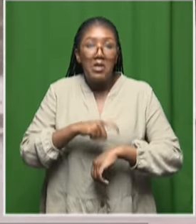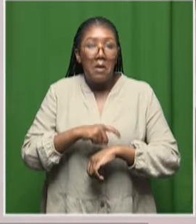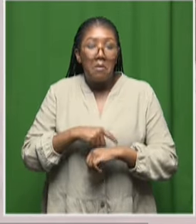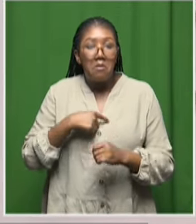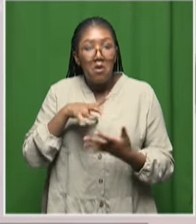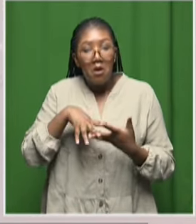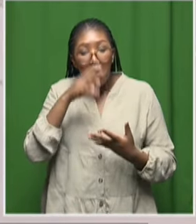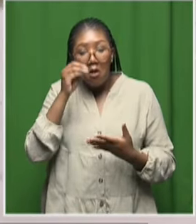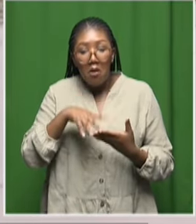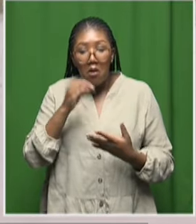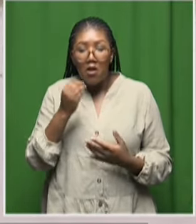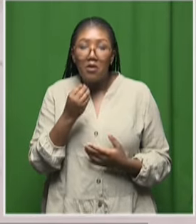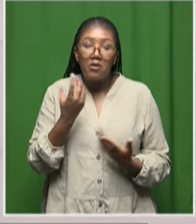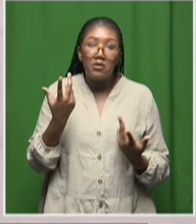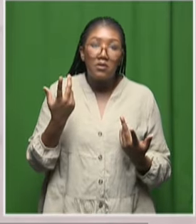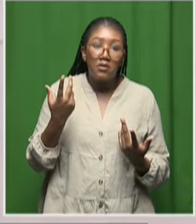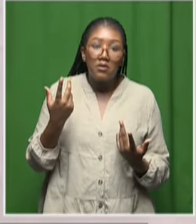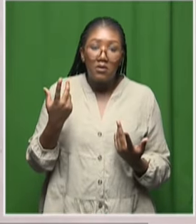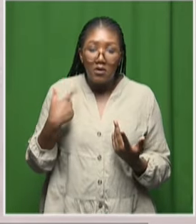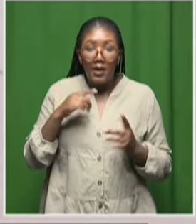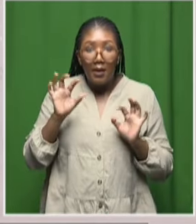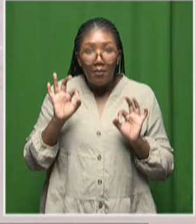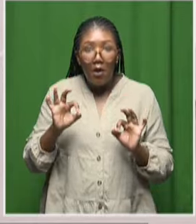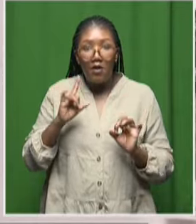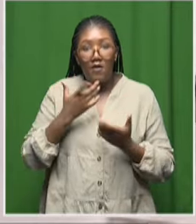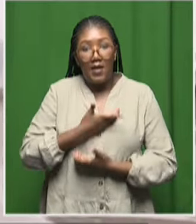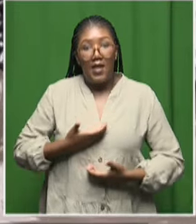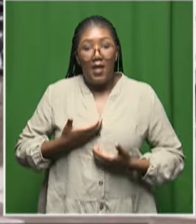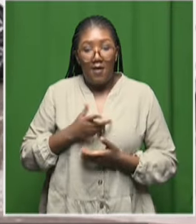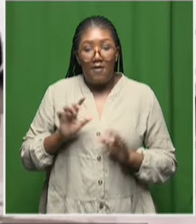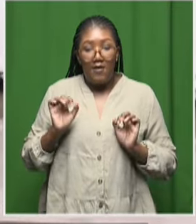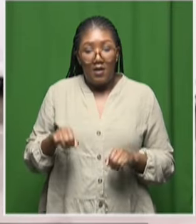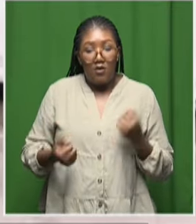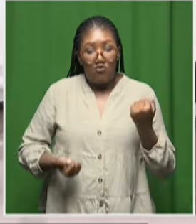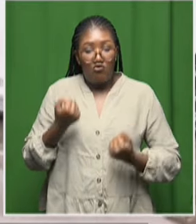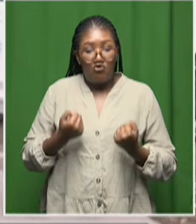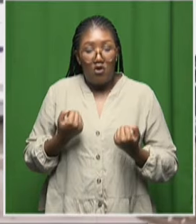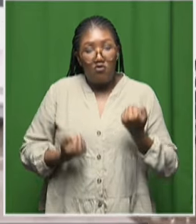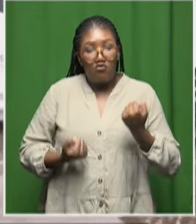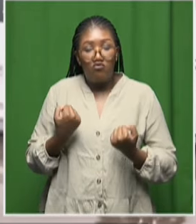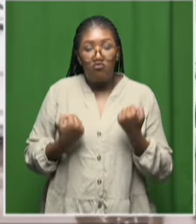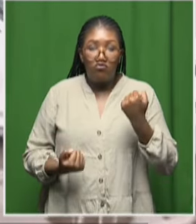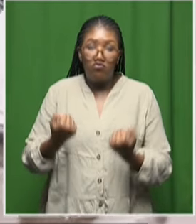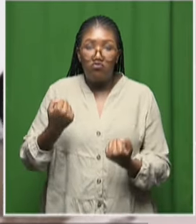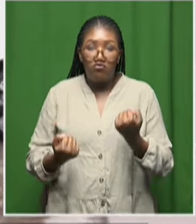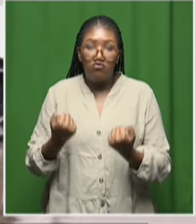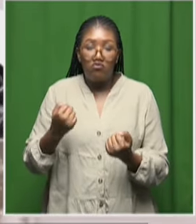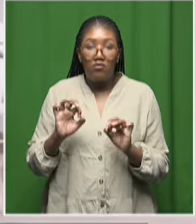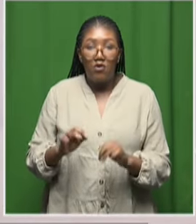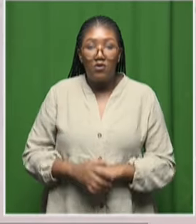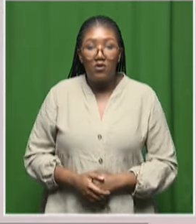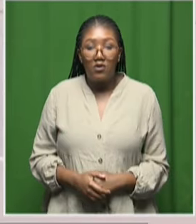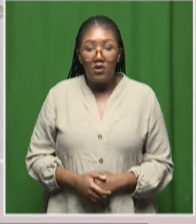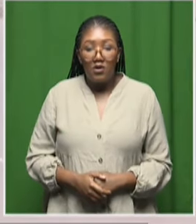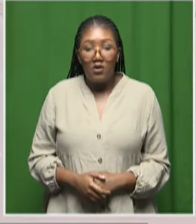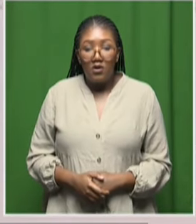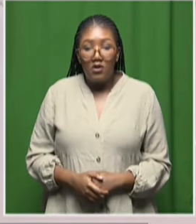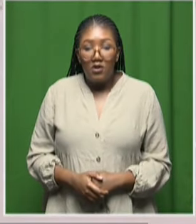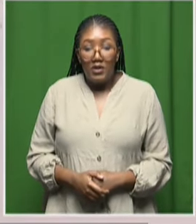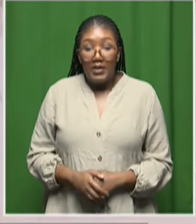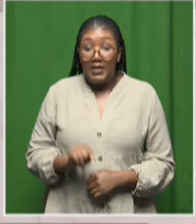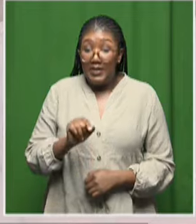to have, just to be able to like be comfortable around the wheel and whatever it is that you're teaching them? So it's actually